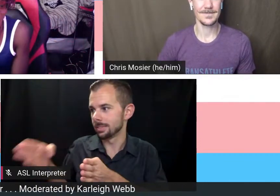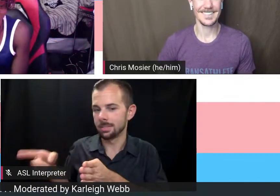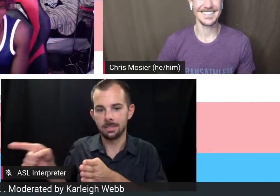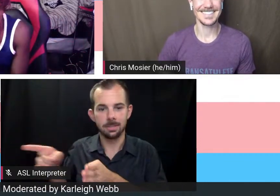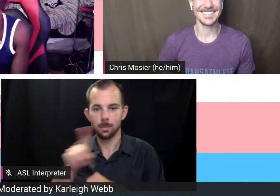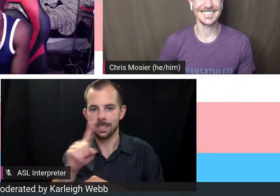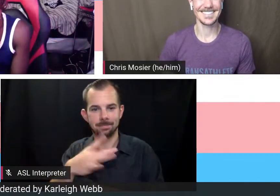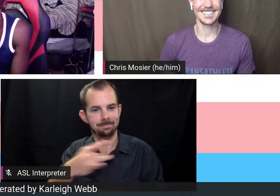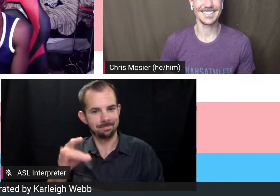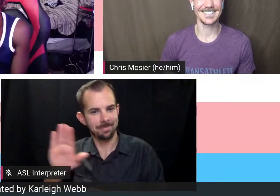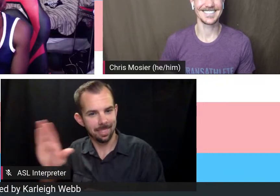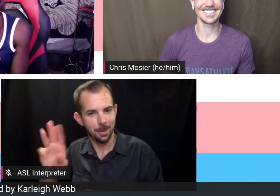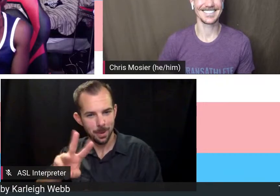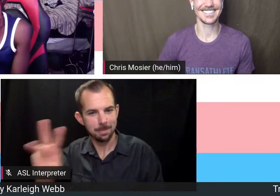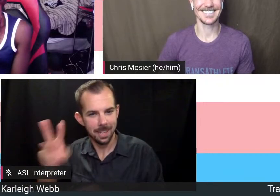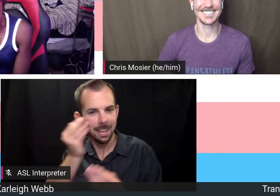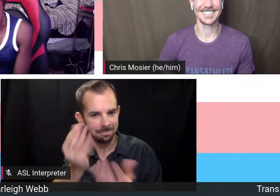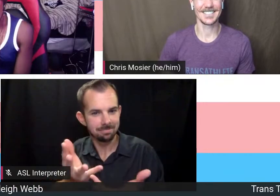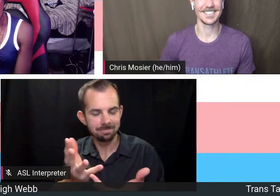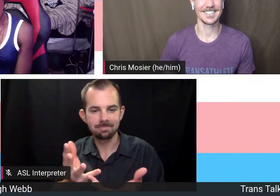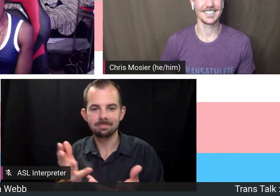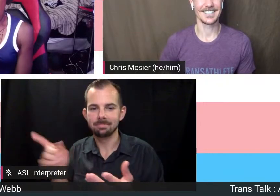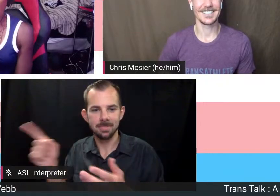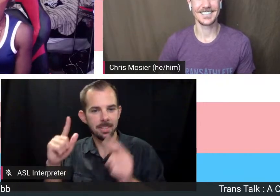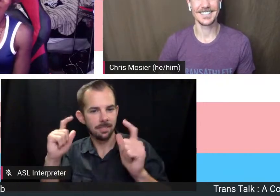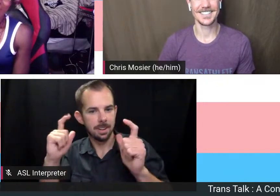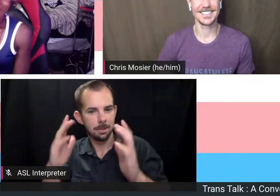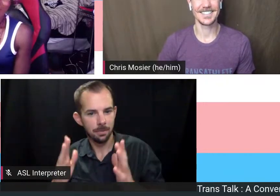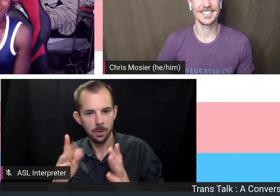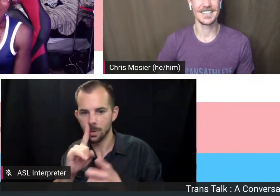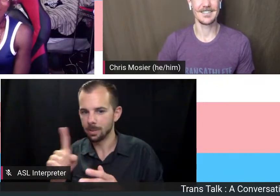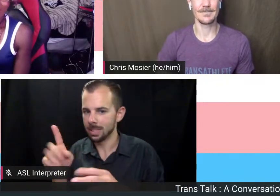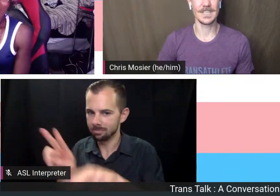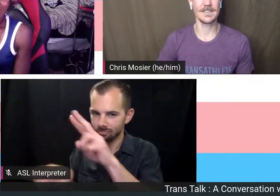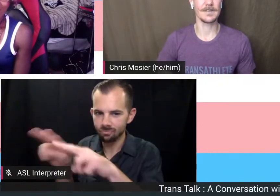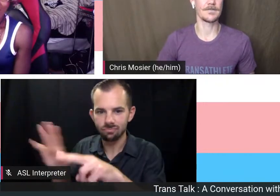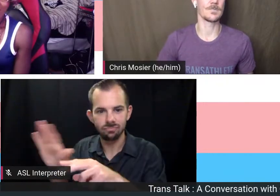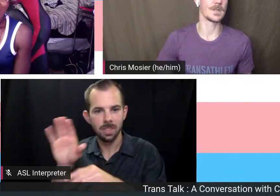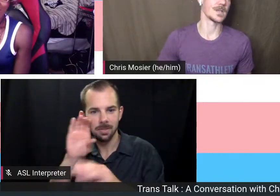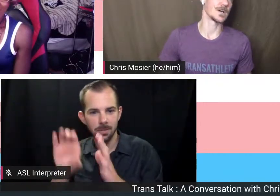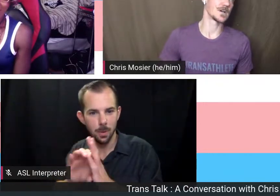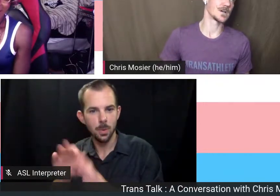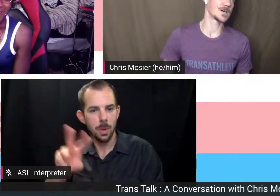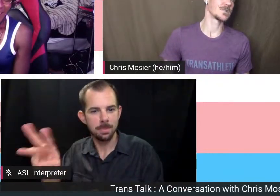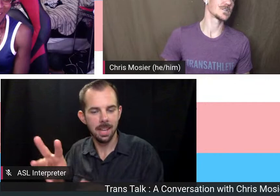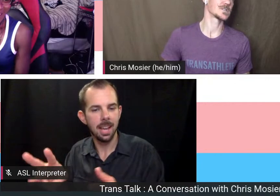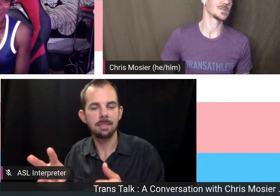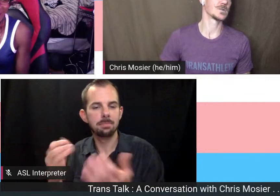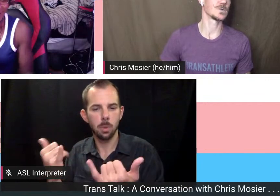I checked it out. What's the next big thing for you? Big thing for me.